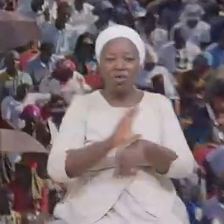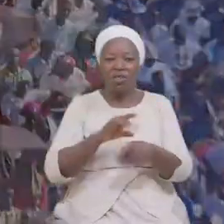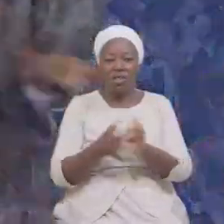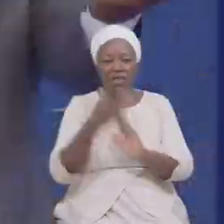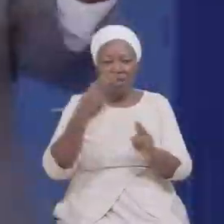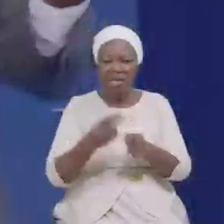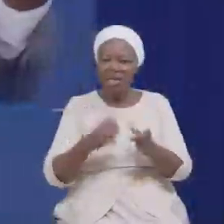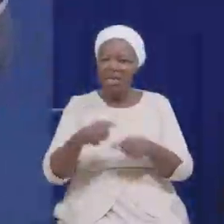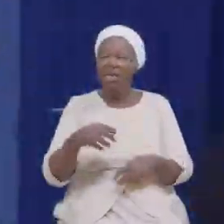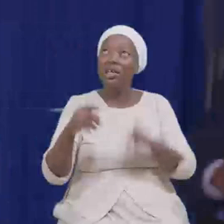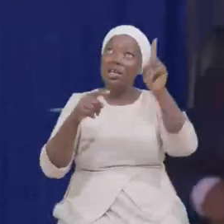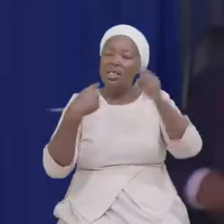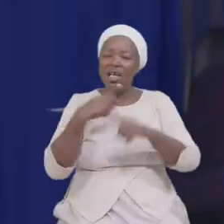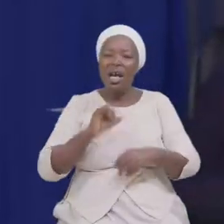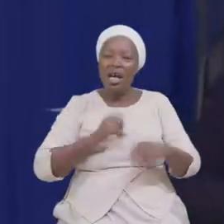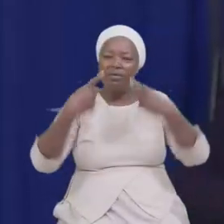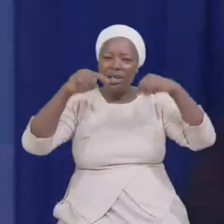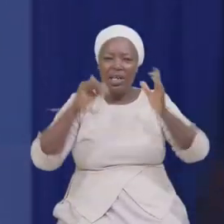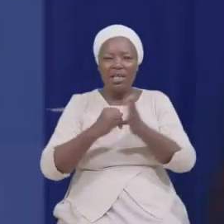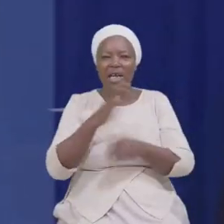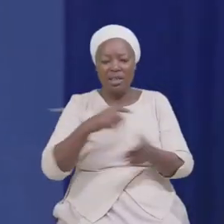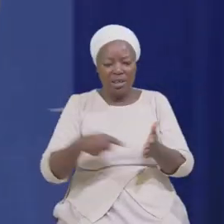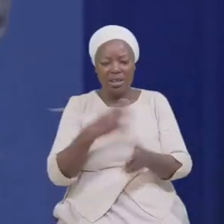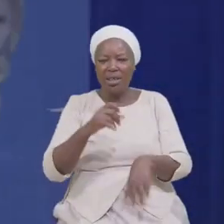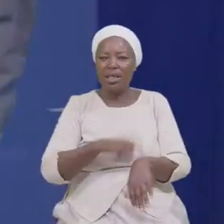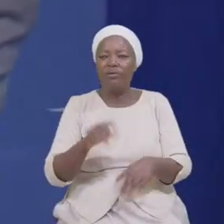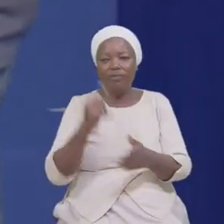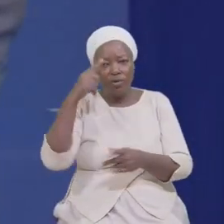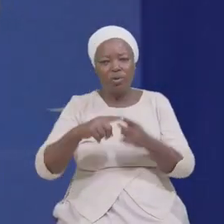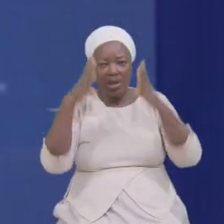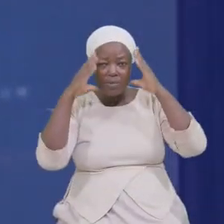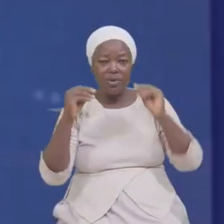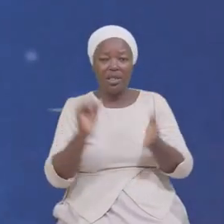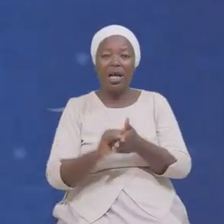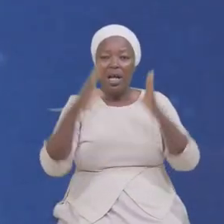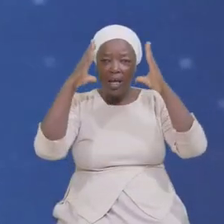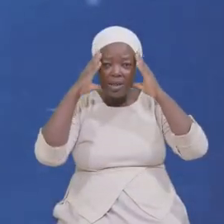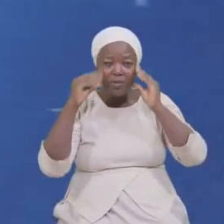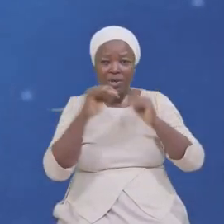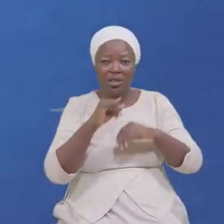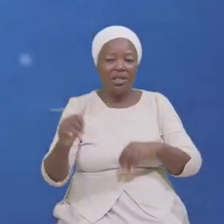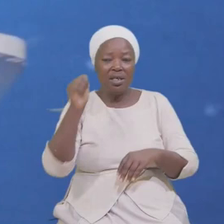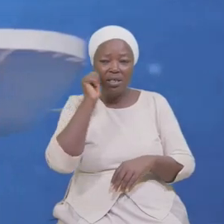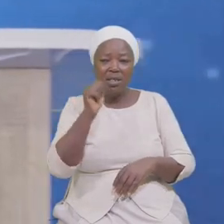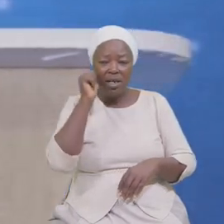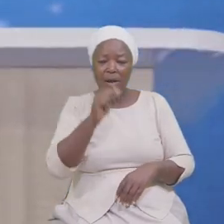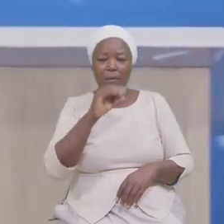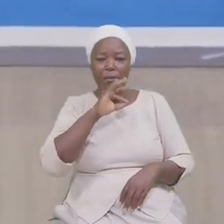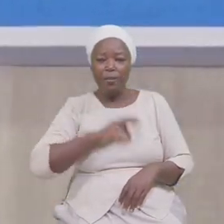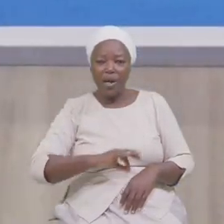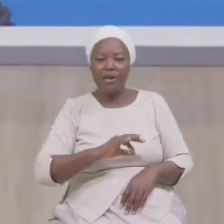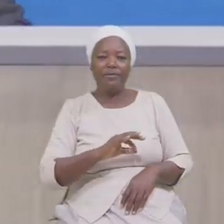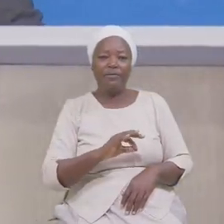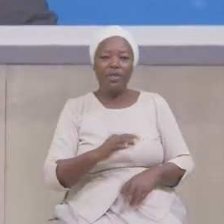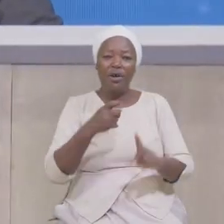it, and this is the time for you to experience that, experiencing daily benefits